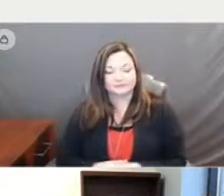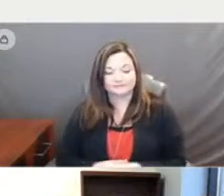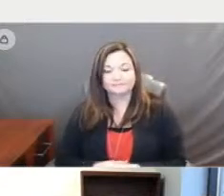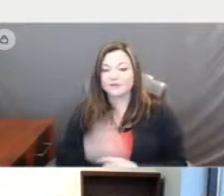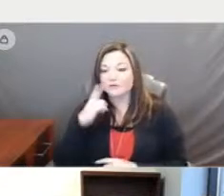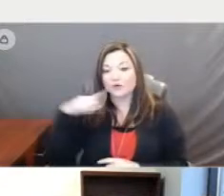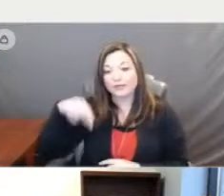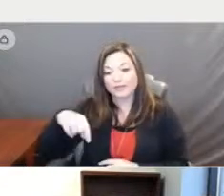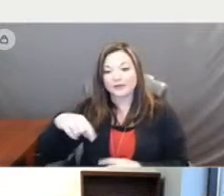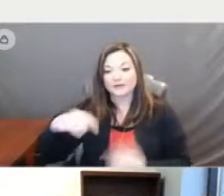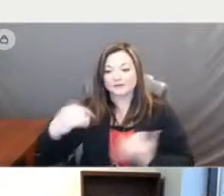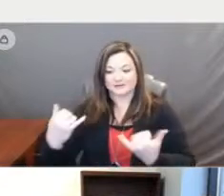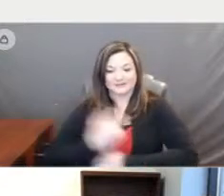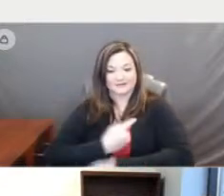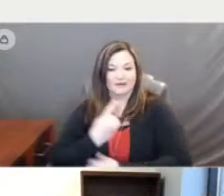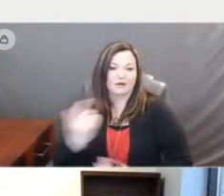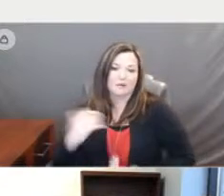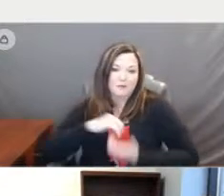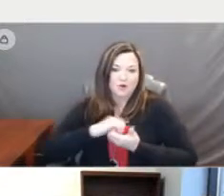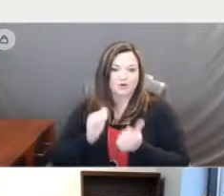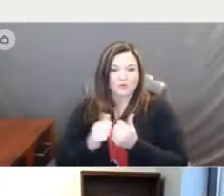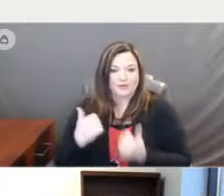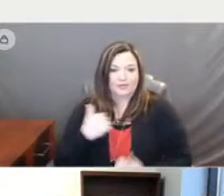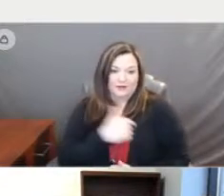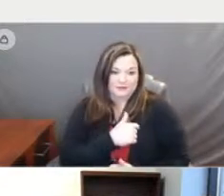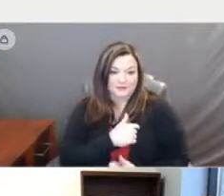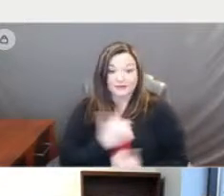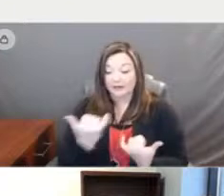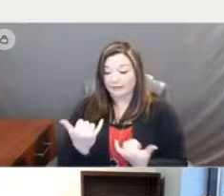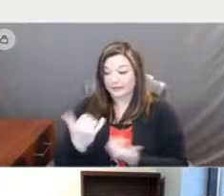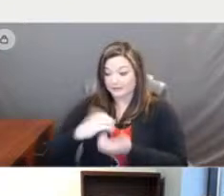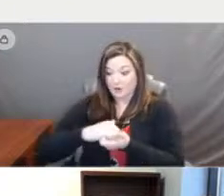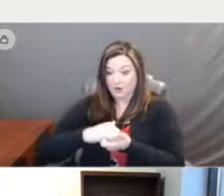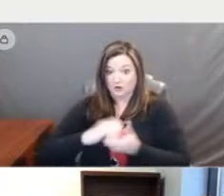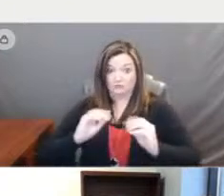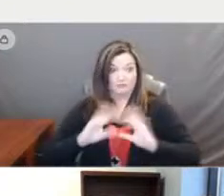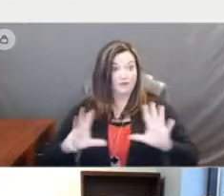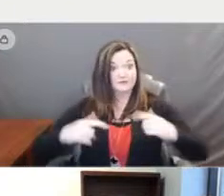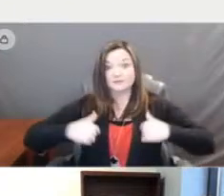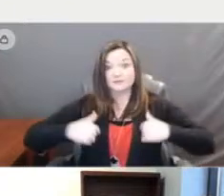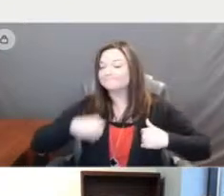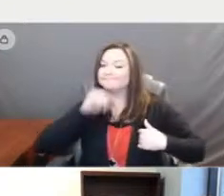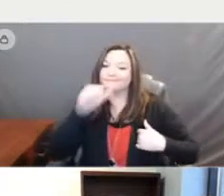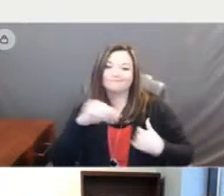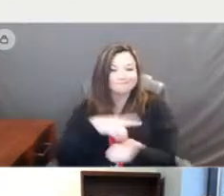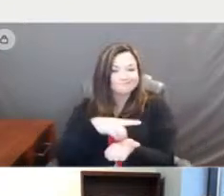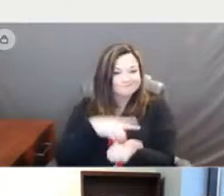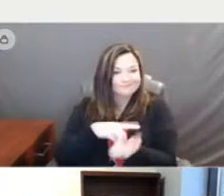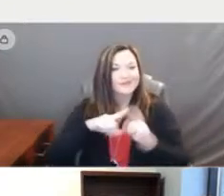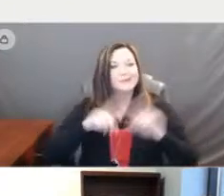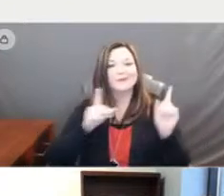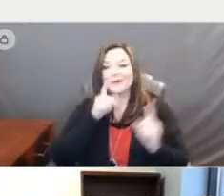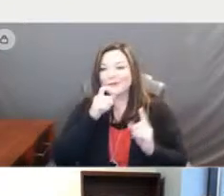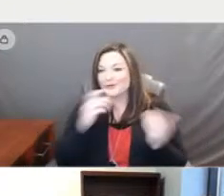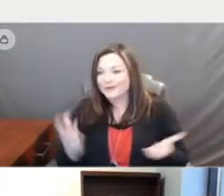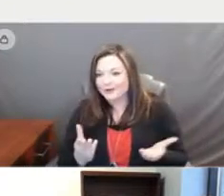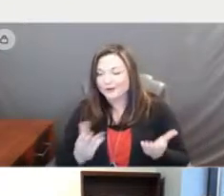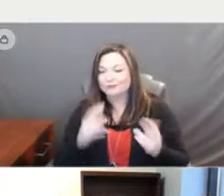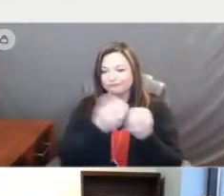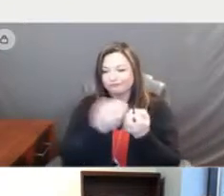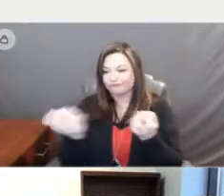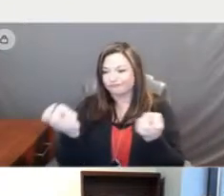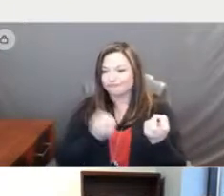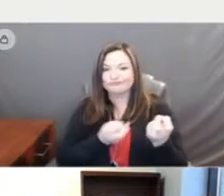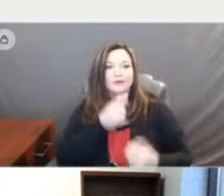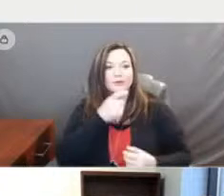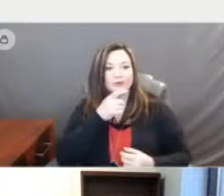this partnership today. And as we have this partnership, clearly I'm not a doctor, but we have doctors here with us today. We